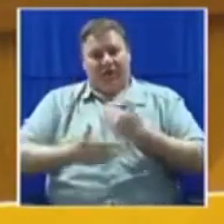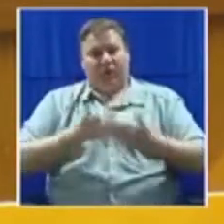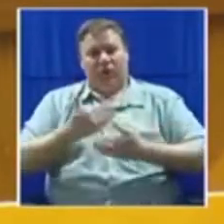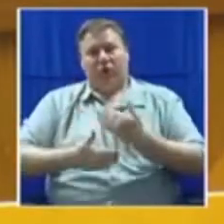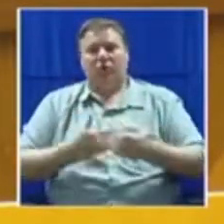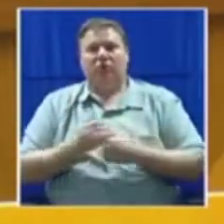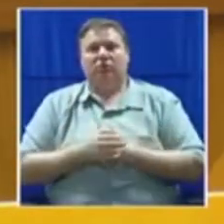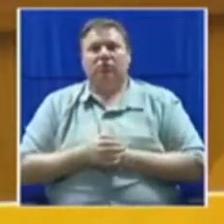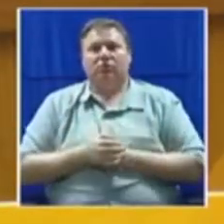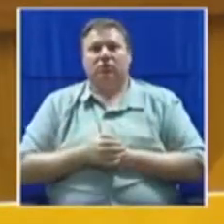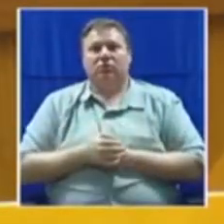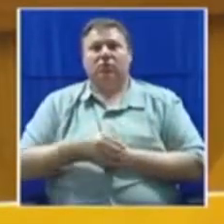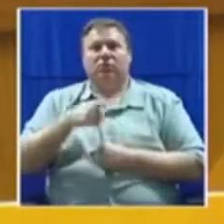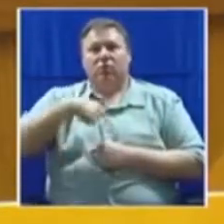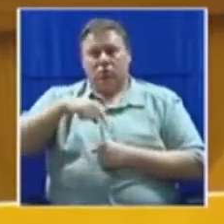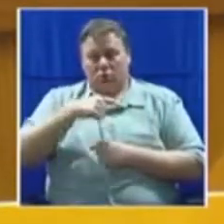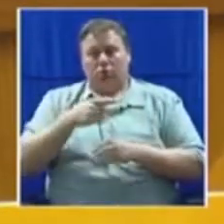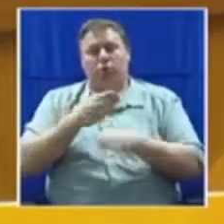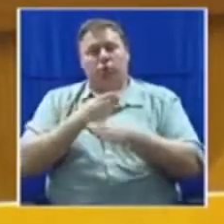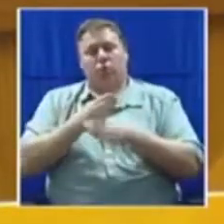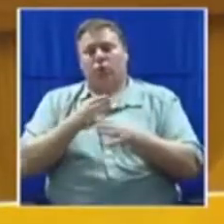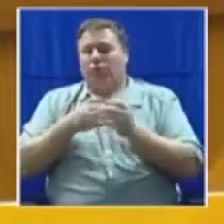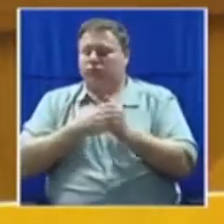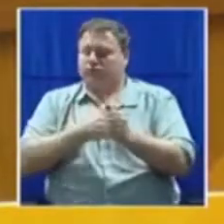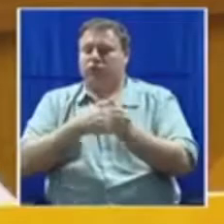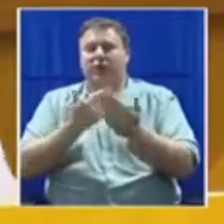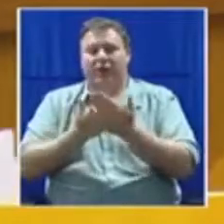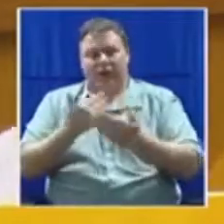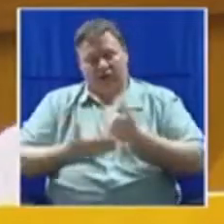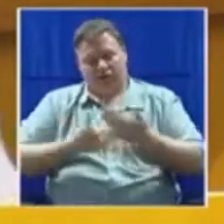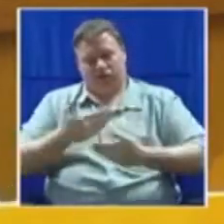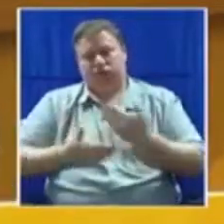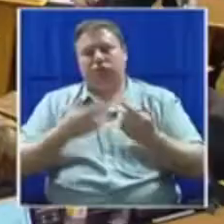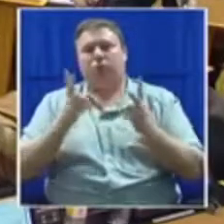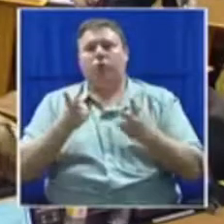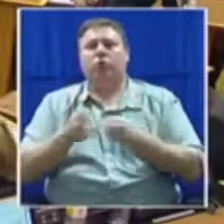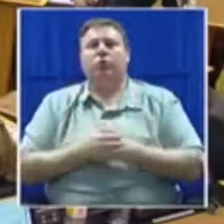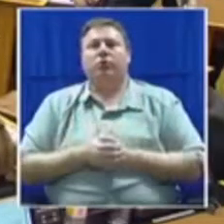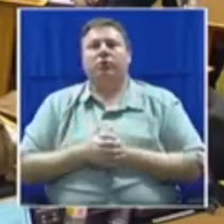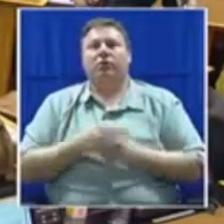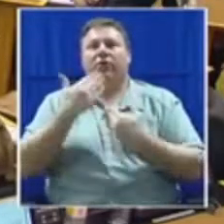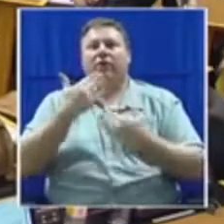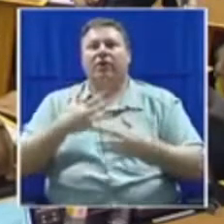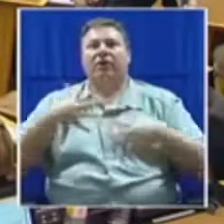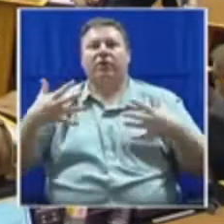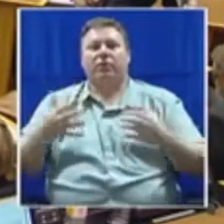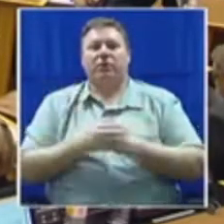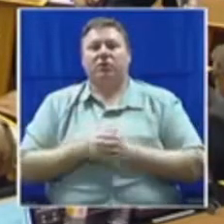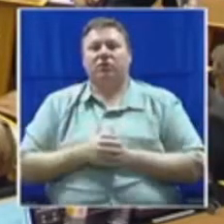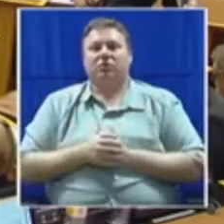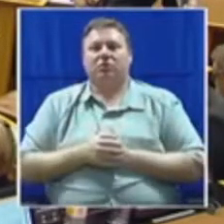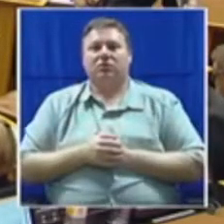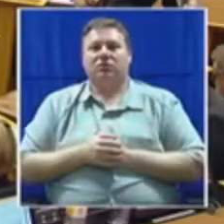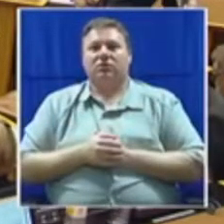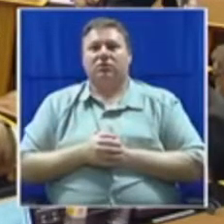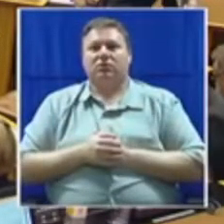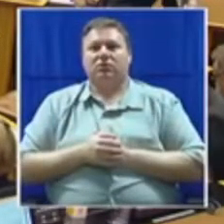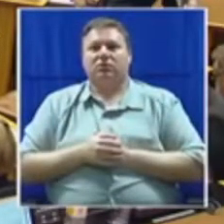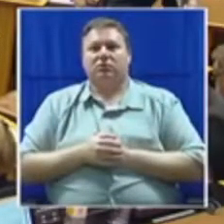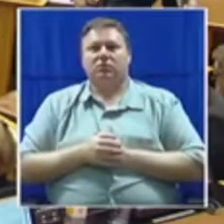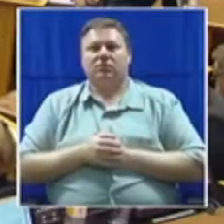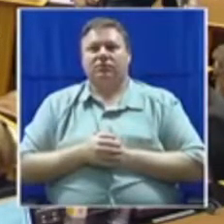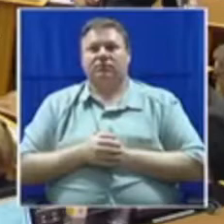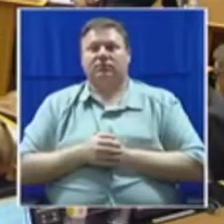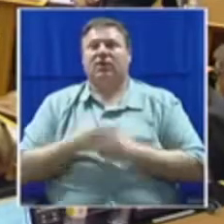on with the task of governance in our country. Thank you very much. Thank you, Mr. President. The Honorable, the Leader of the